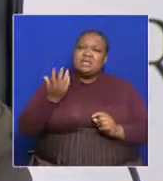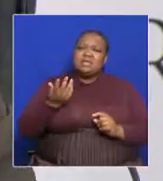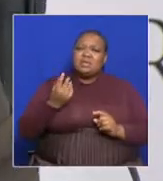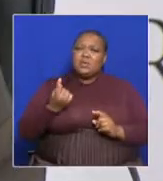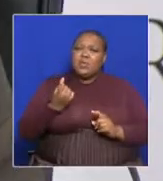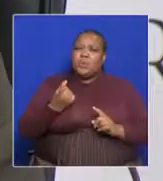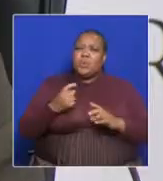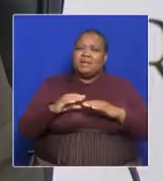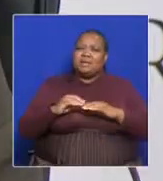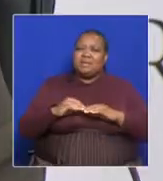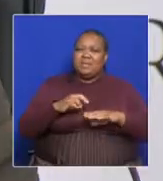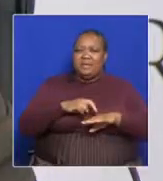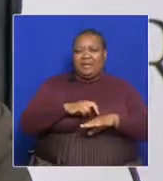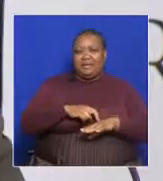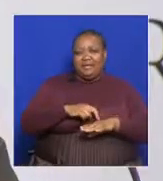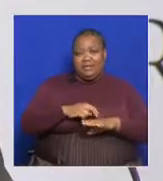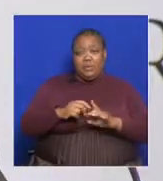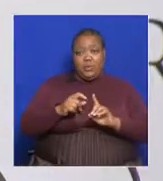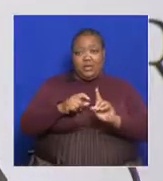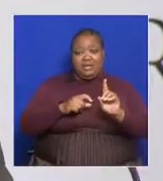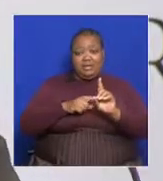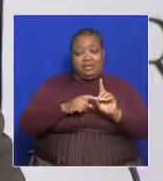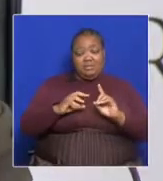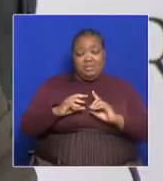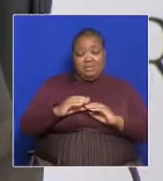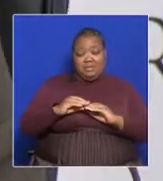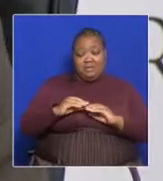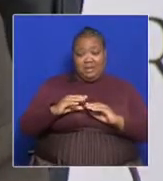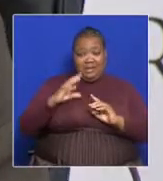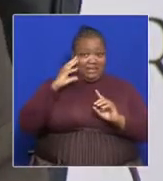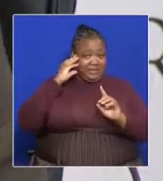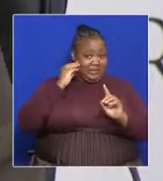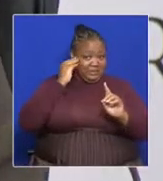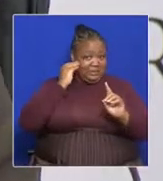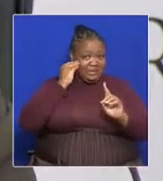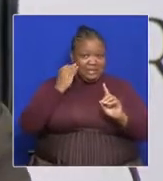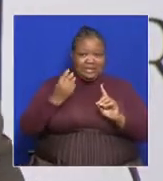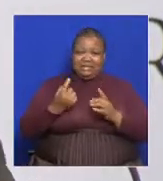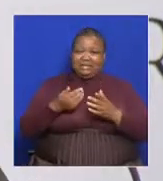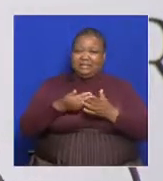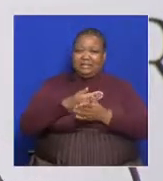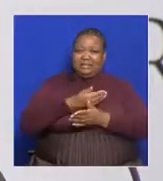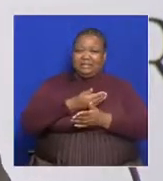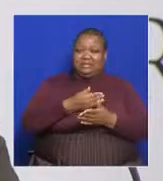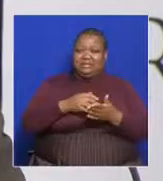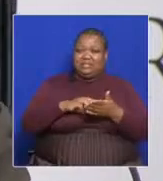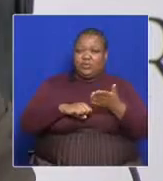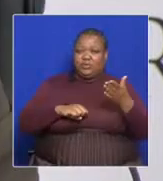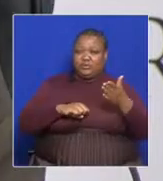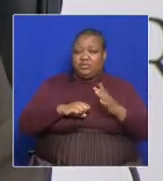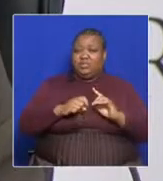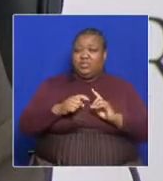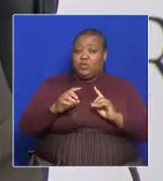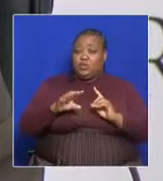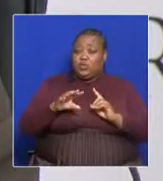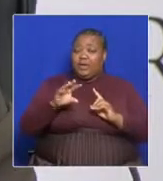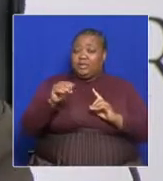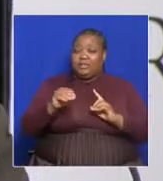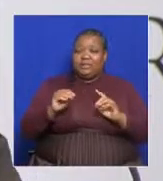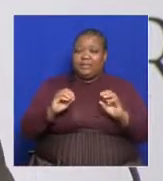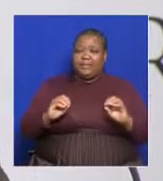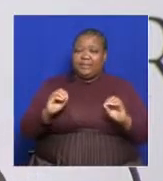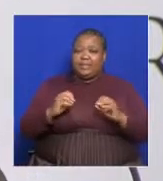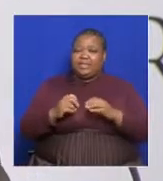one experienced member short. You do not ask what's happening with this investigation.